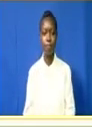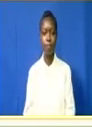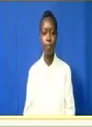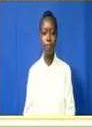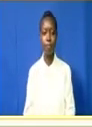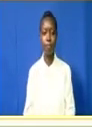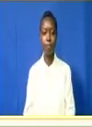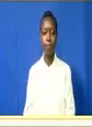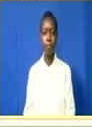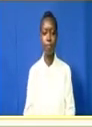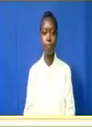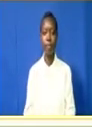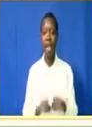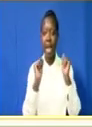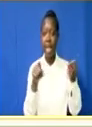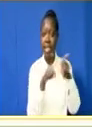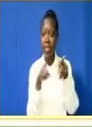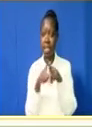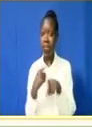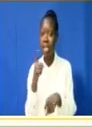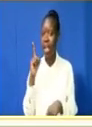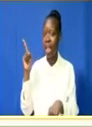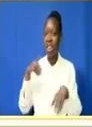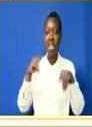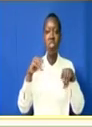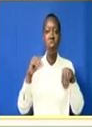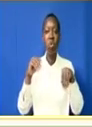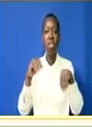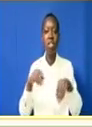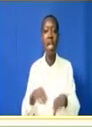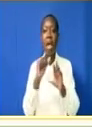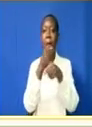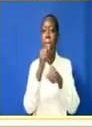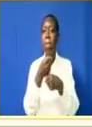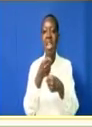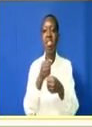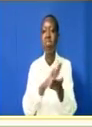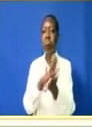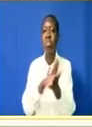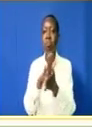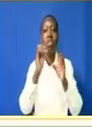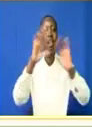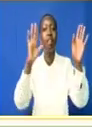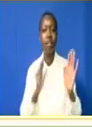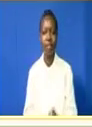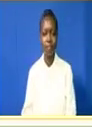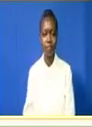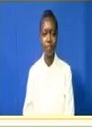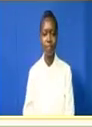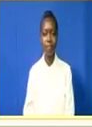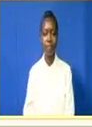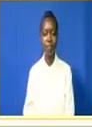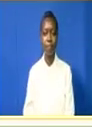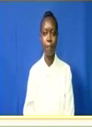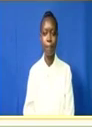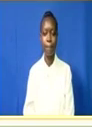from there, we can say it makes... No ribbons. And you see it's a capital? No. No ribbons.